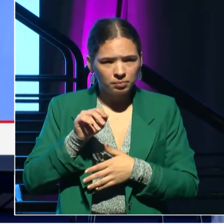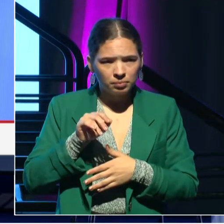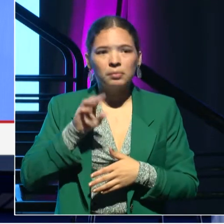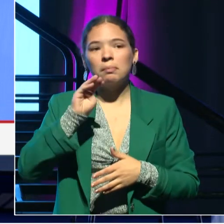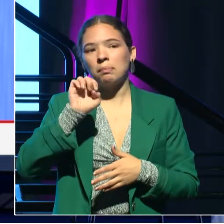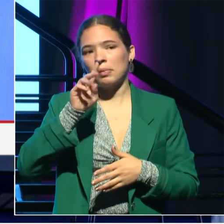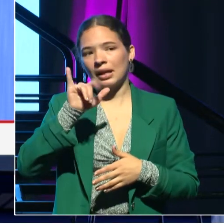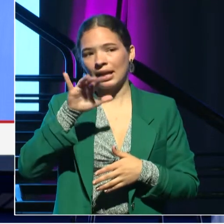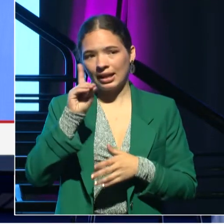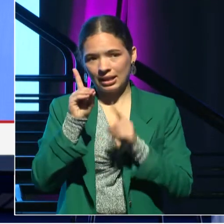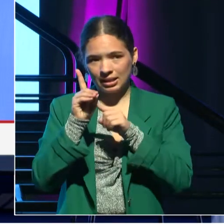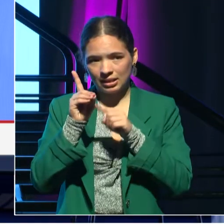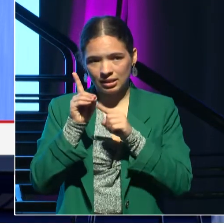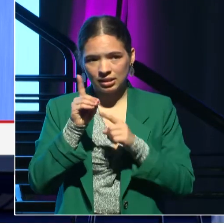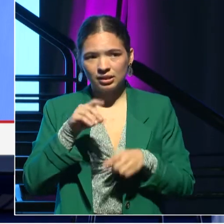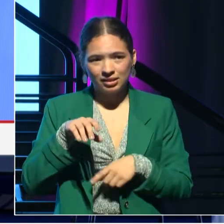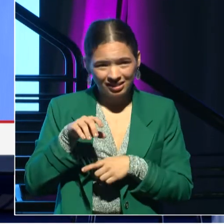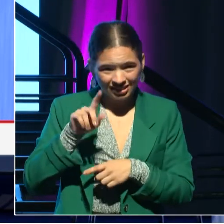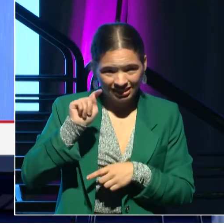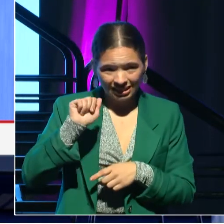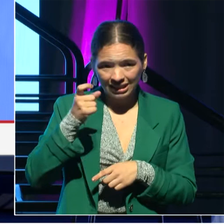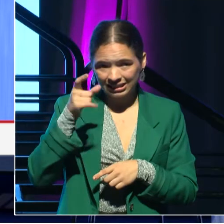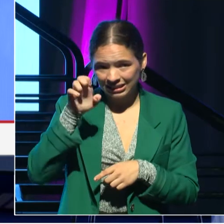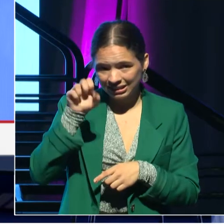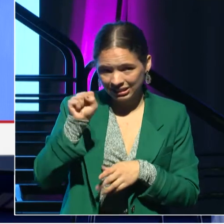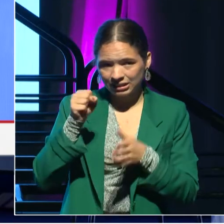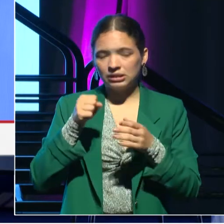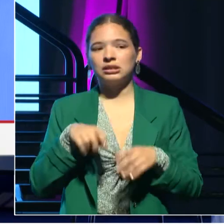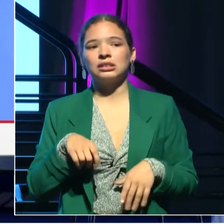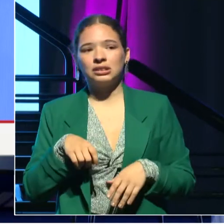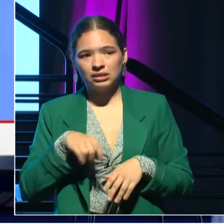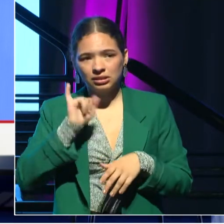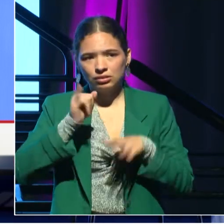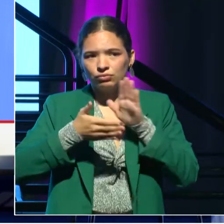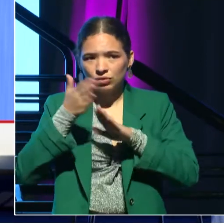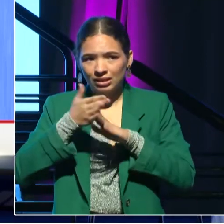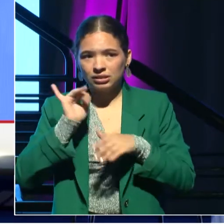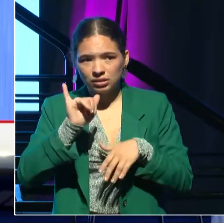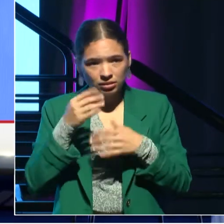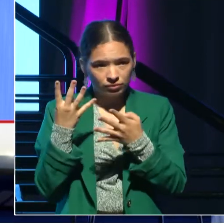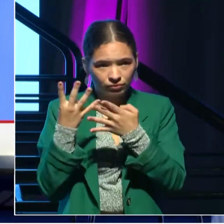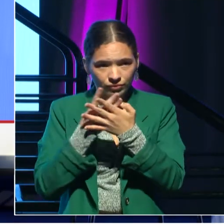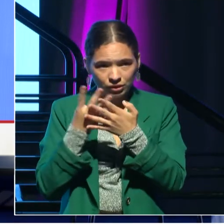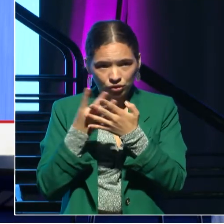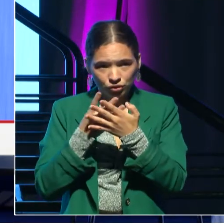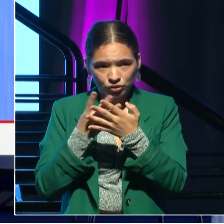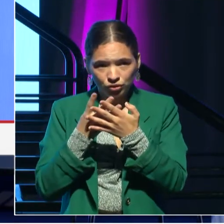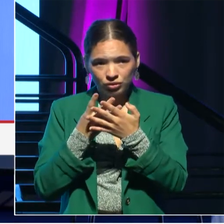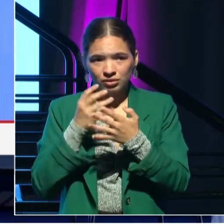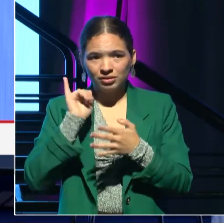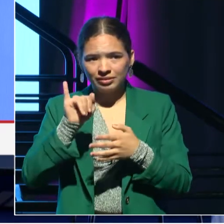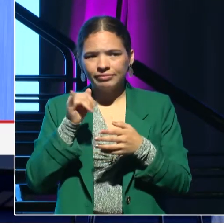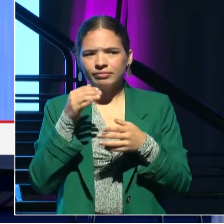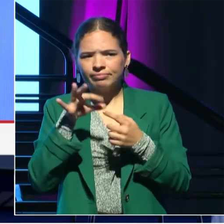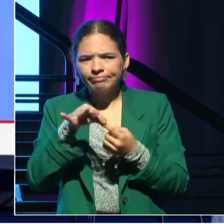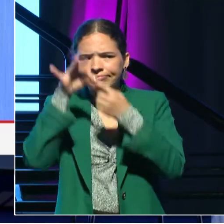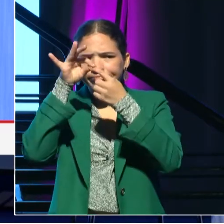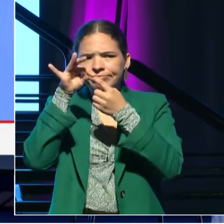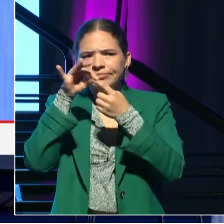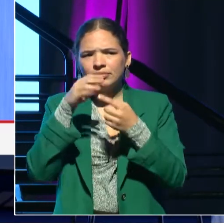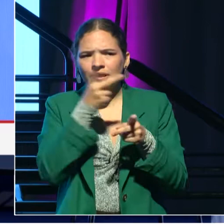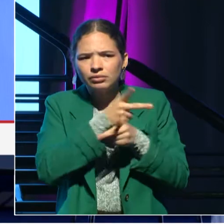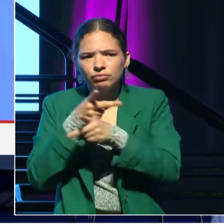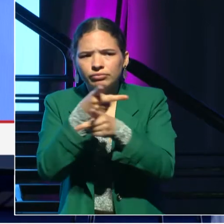Like county executives, Mayor Bowser runs the local jail. And unlike most mayors, also oversees the public